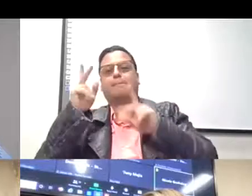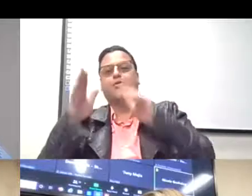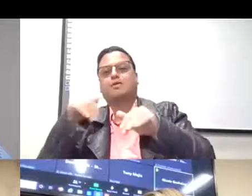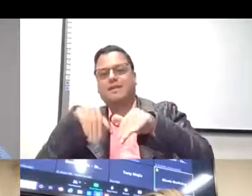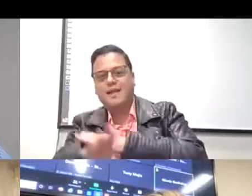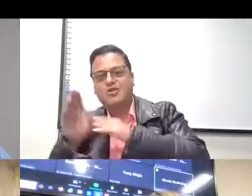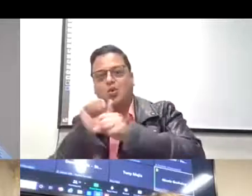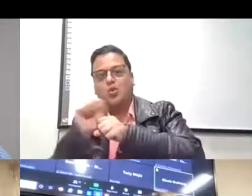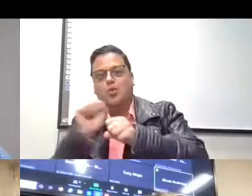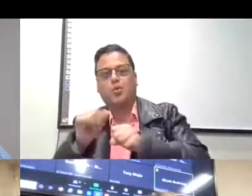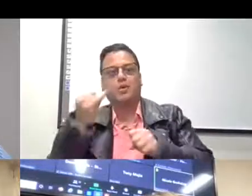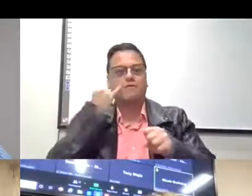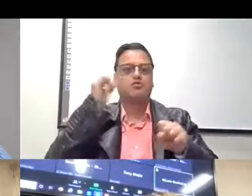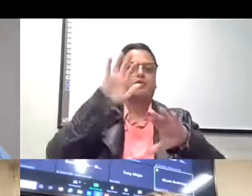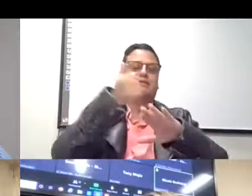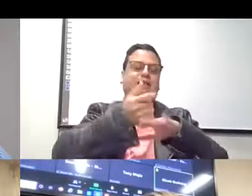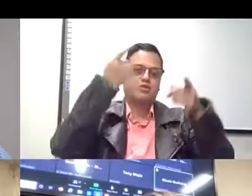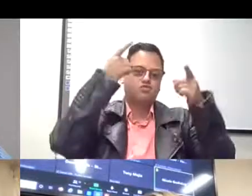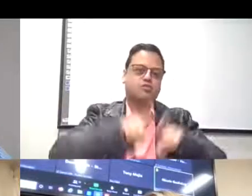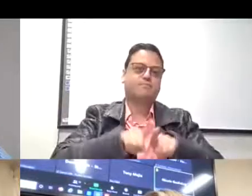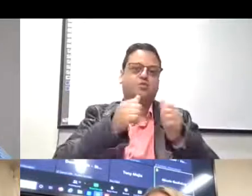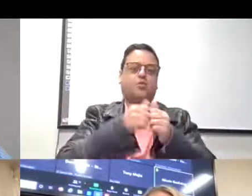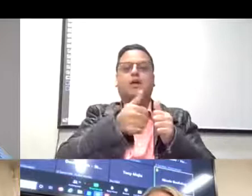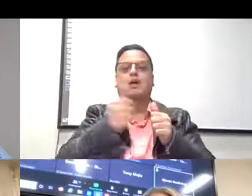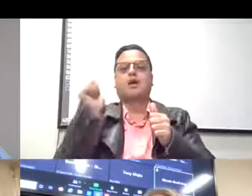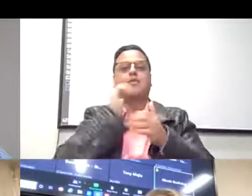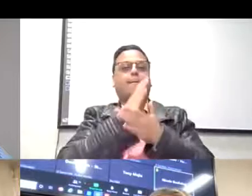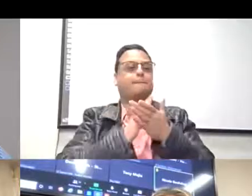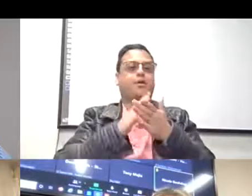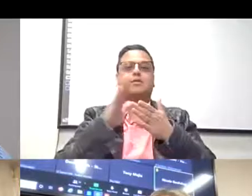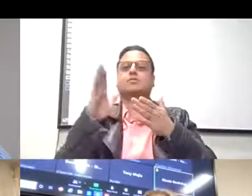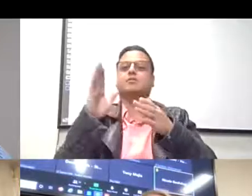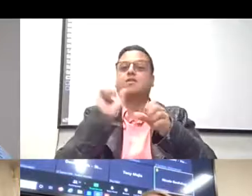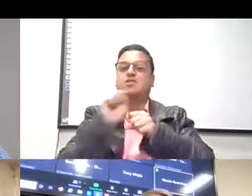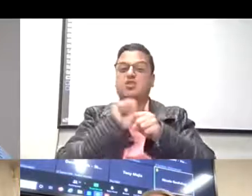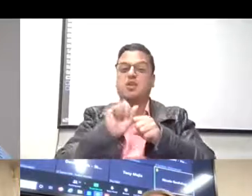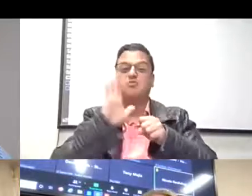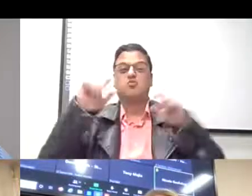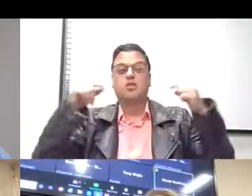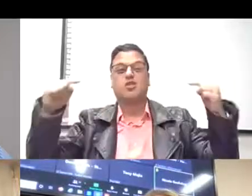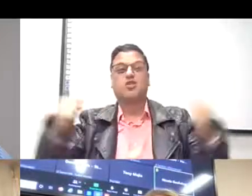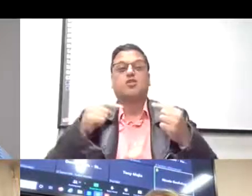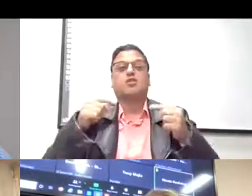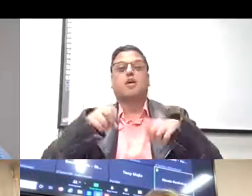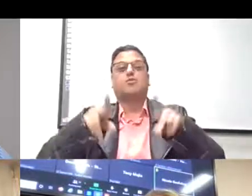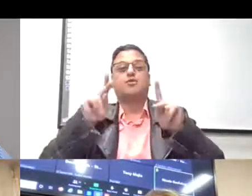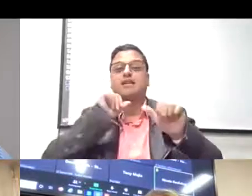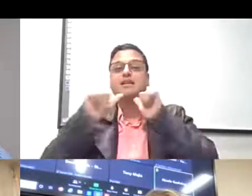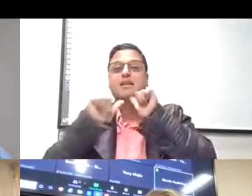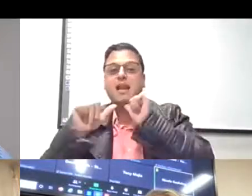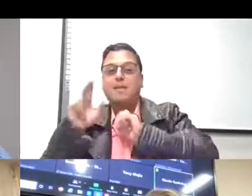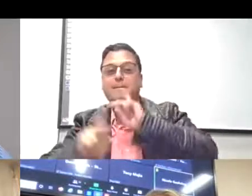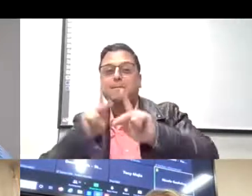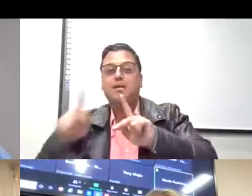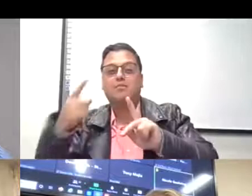you are going to put an agreement together with only a certain segment of the industry, you're going to hurt opportunities and deny people of